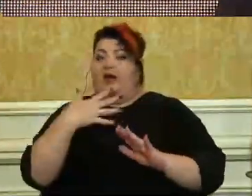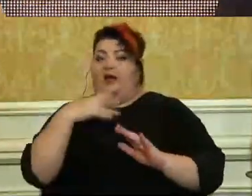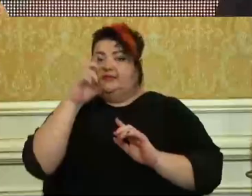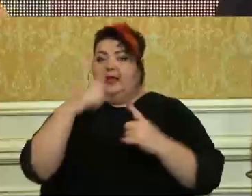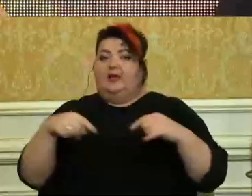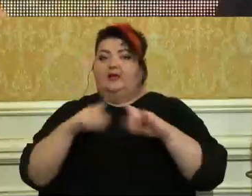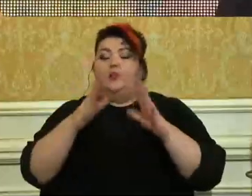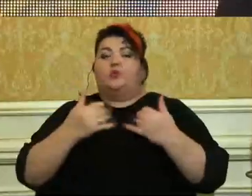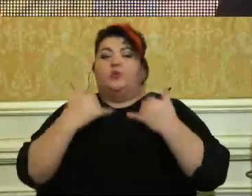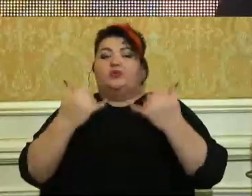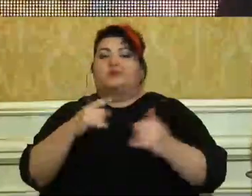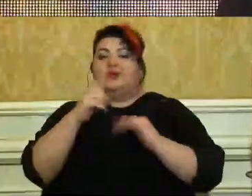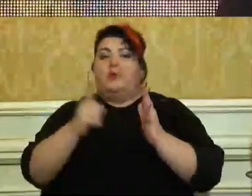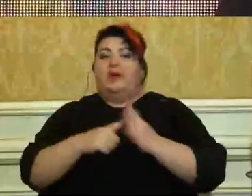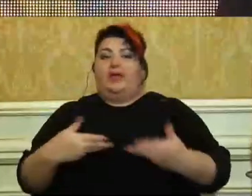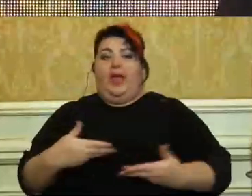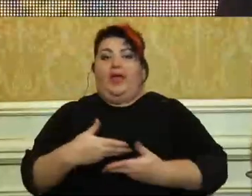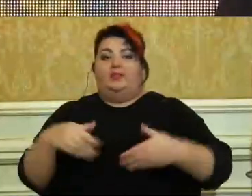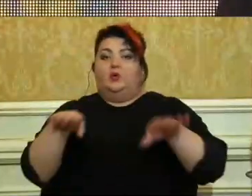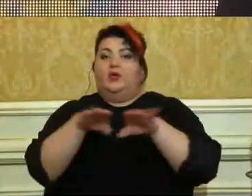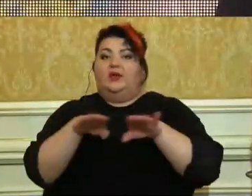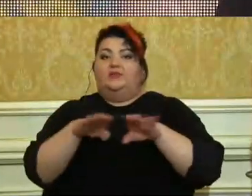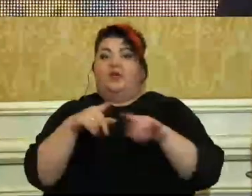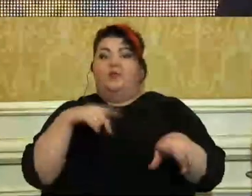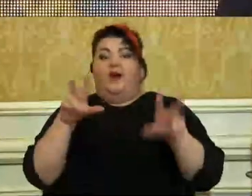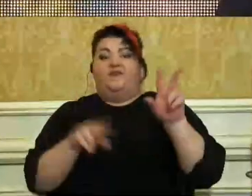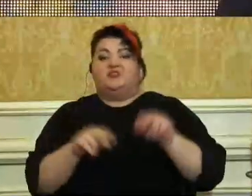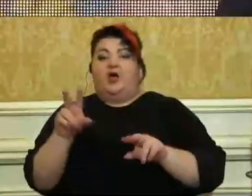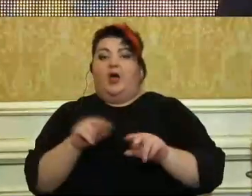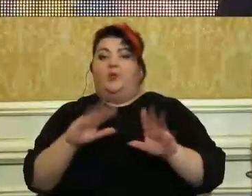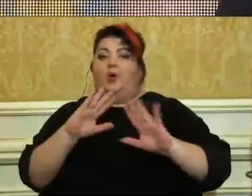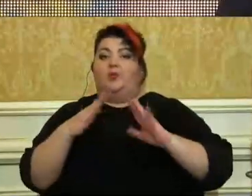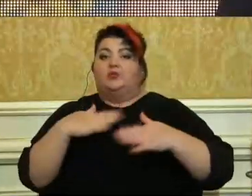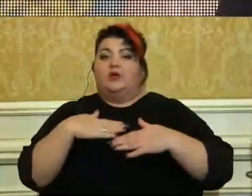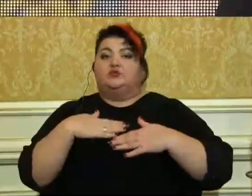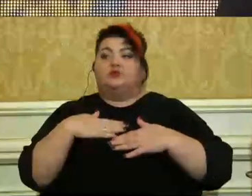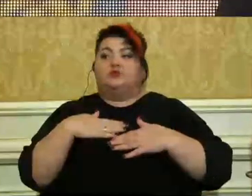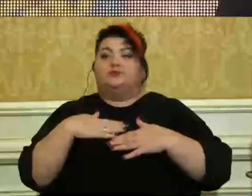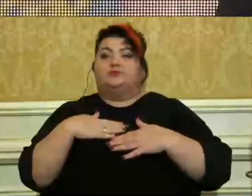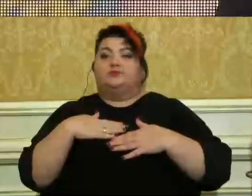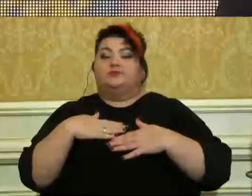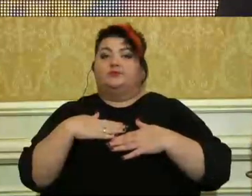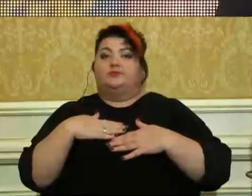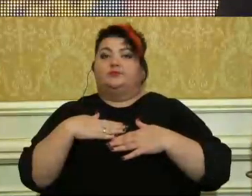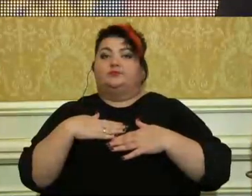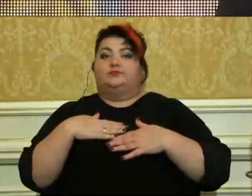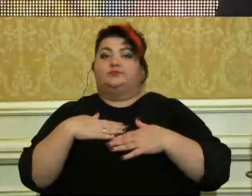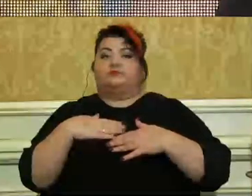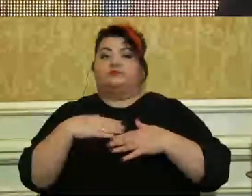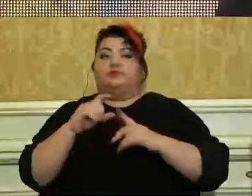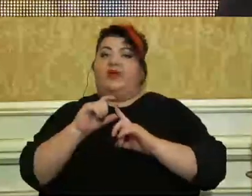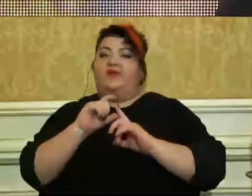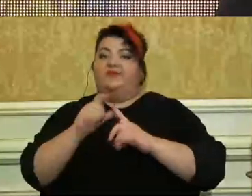We consider it's our responsibility to help these little African girls to have access to